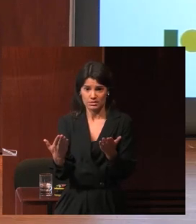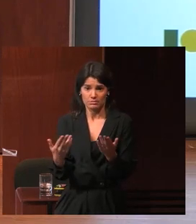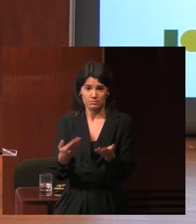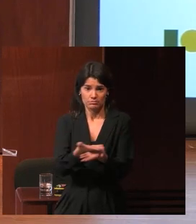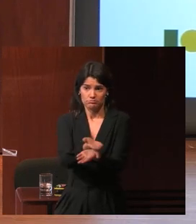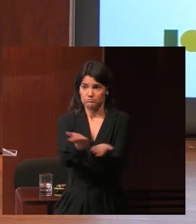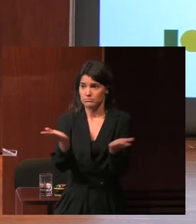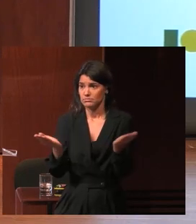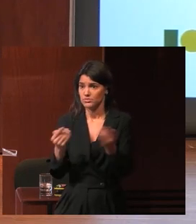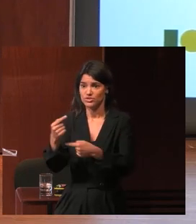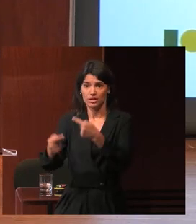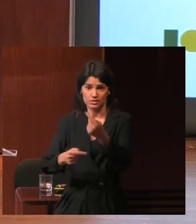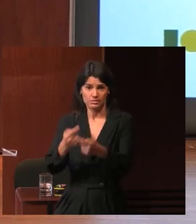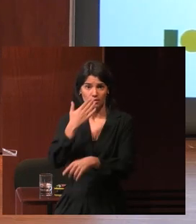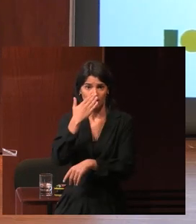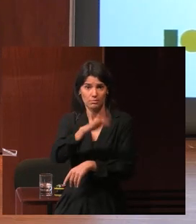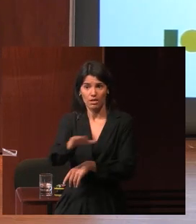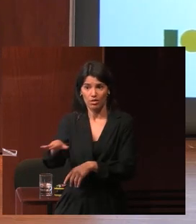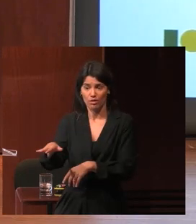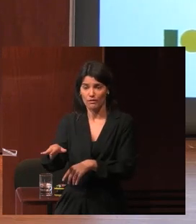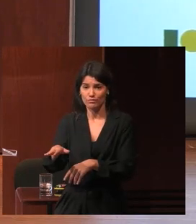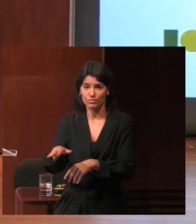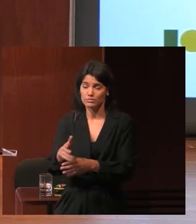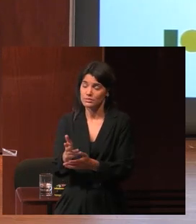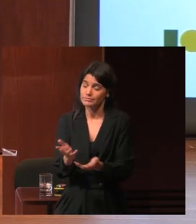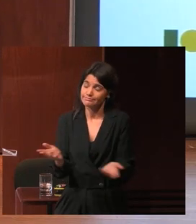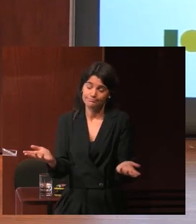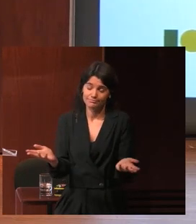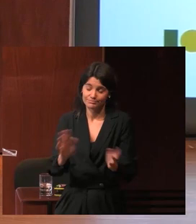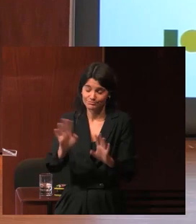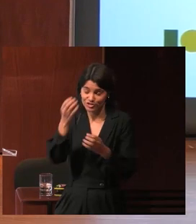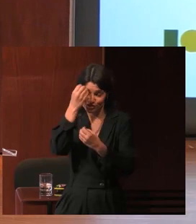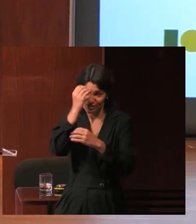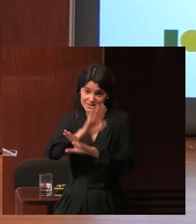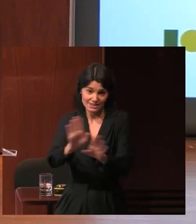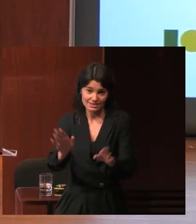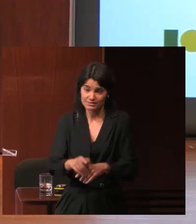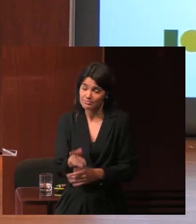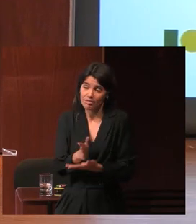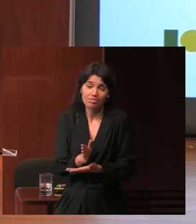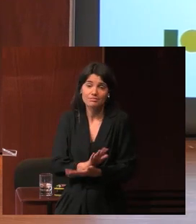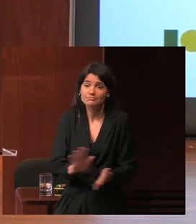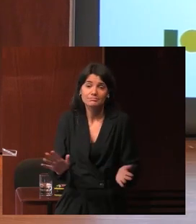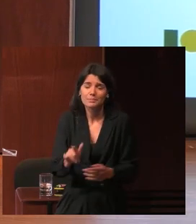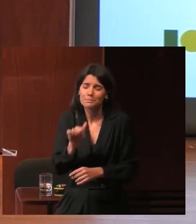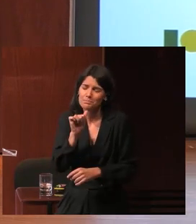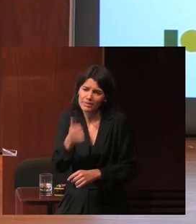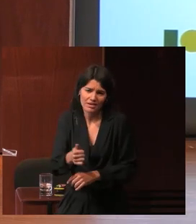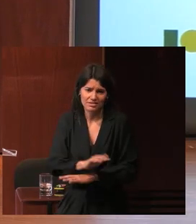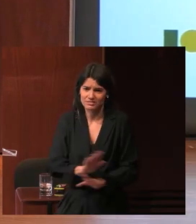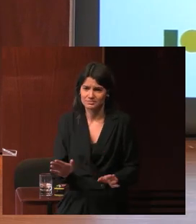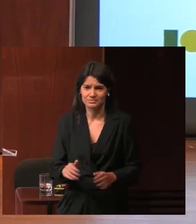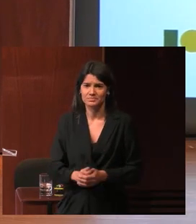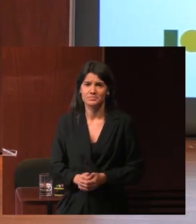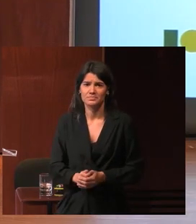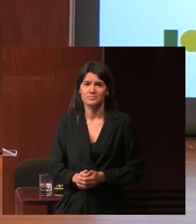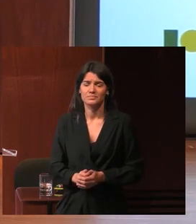generation, then you are lost, in my opinion. Then you are completely lost. Maybe there are some